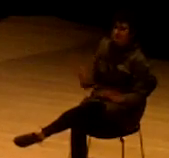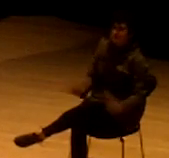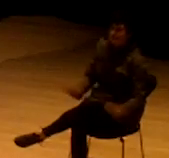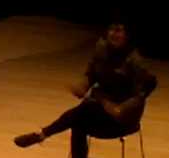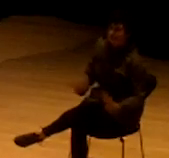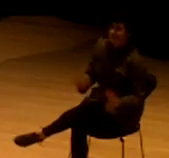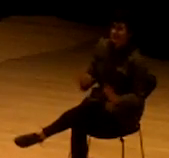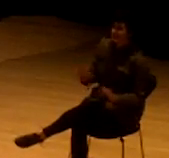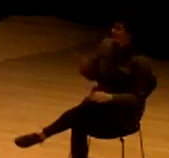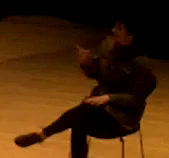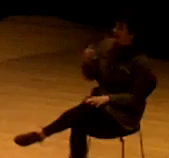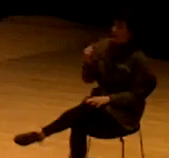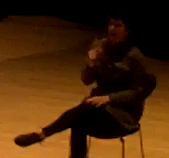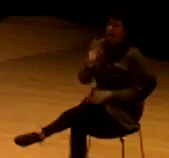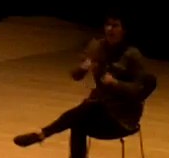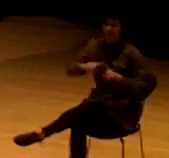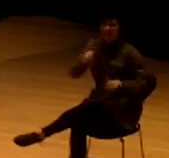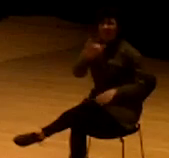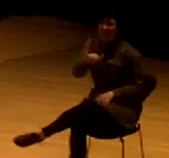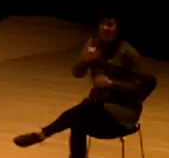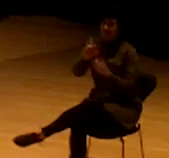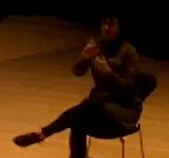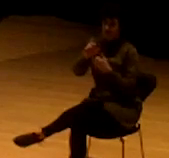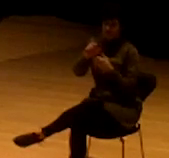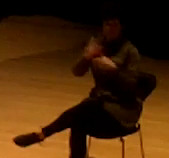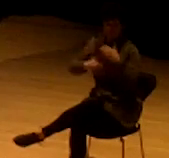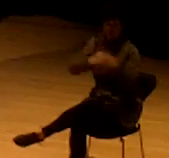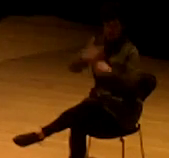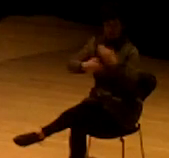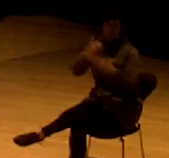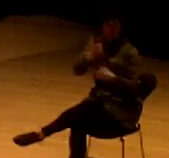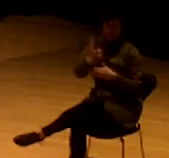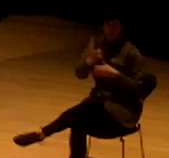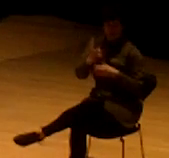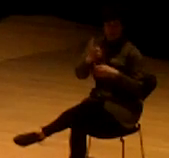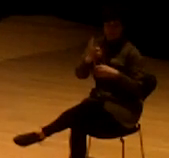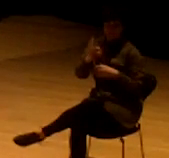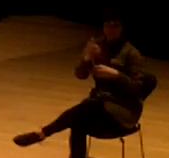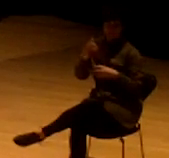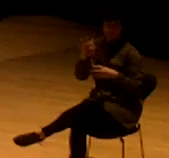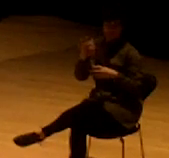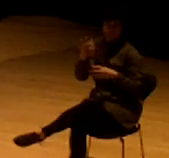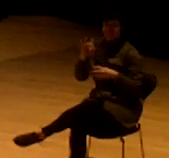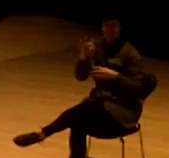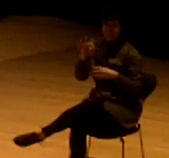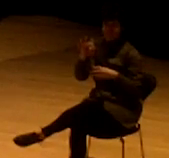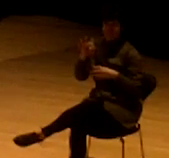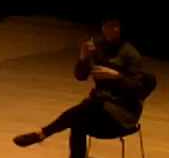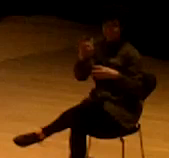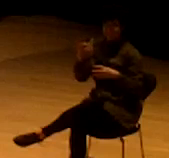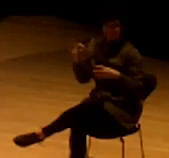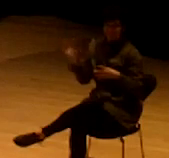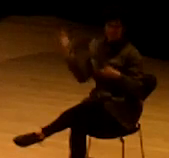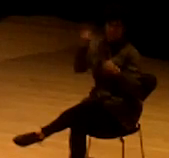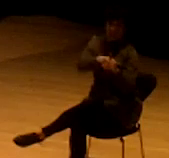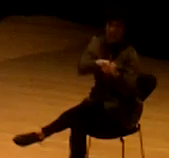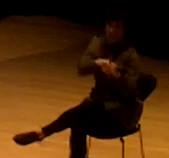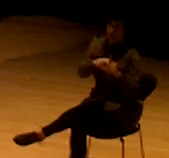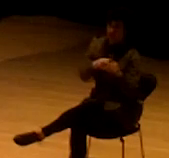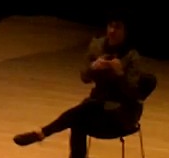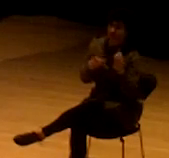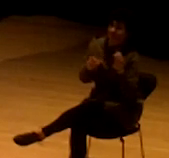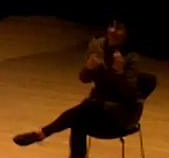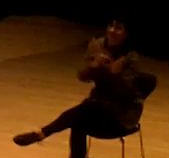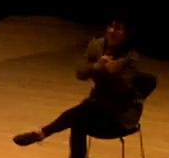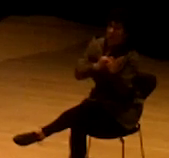that medicalization of our community is part of our history. Mm-hmm. So I don't think it's necessarily something we need to shy away from. Mm-hmm. And you know, I've